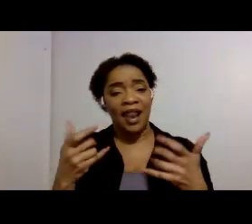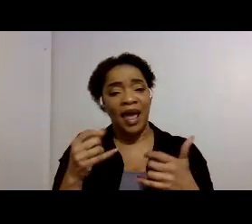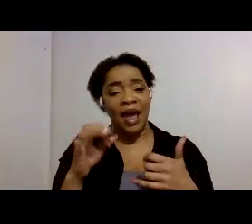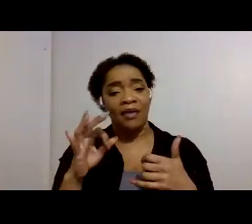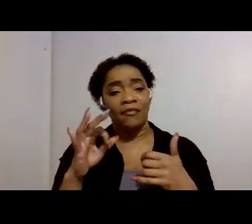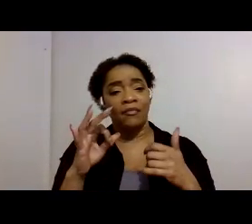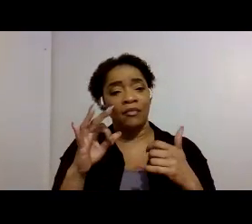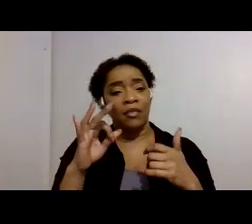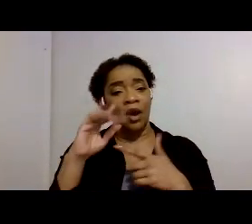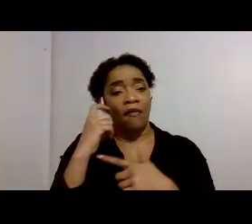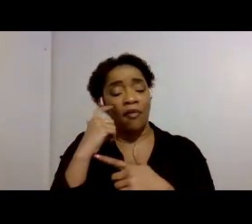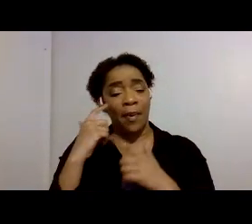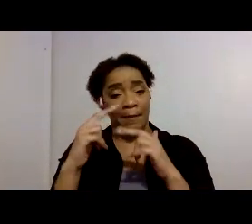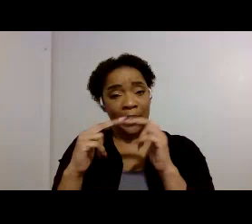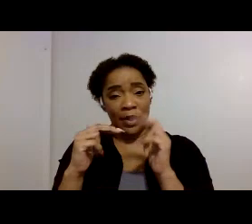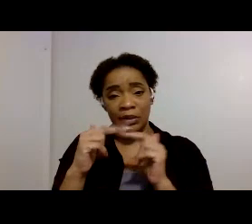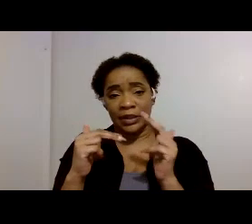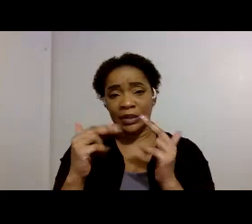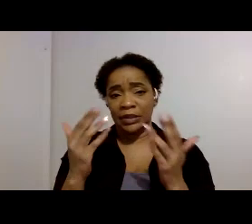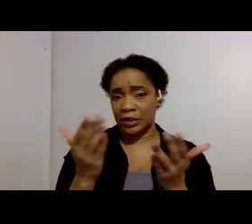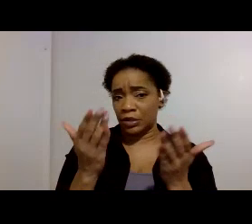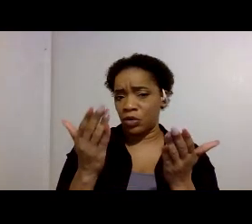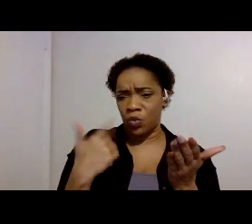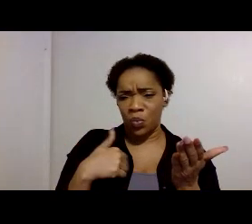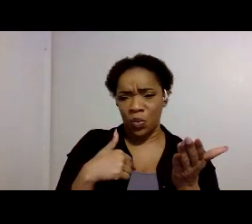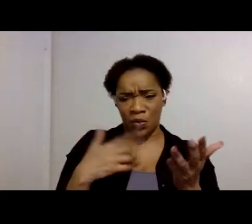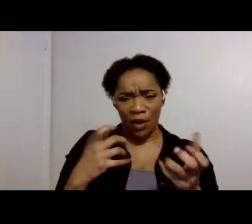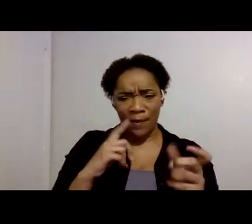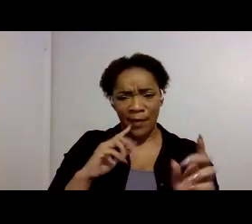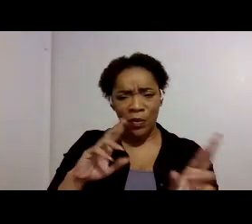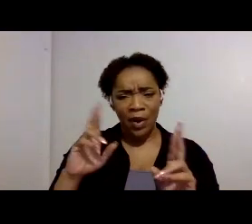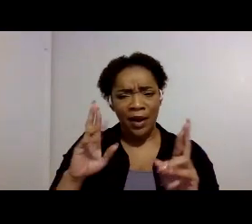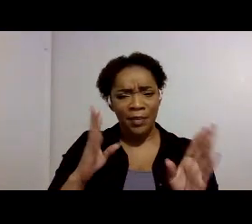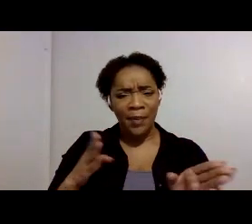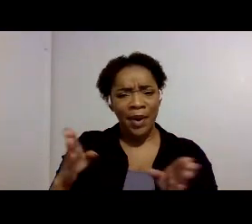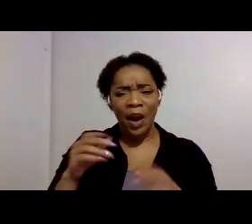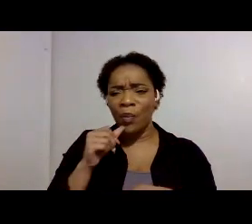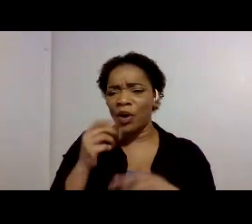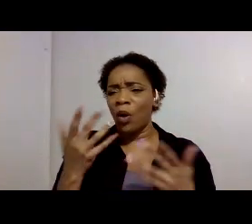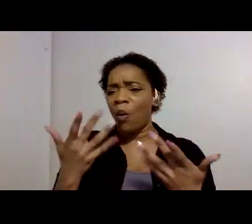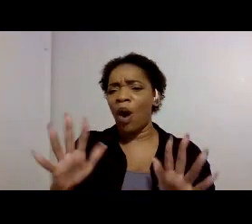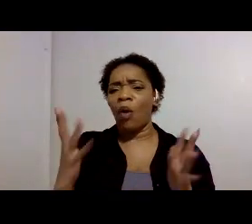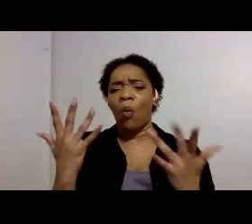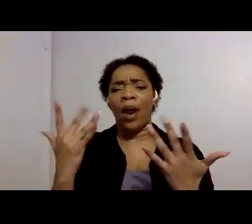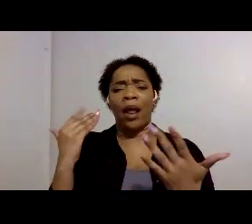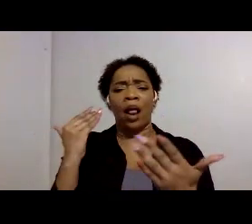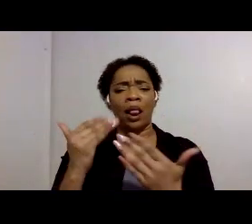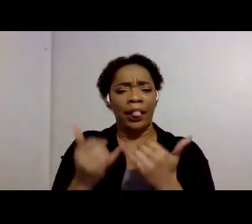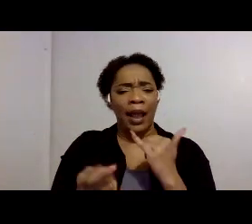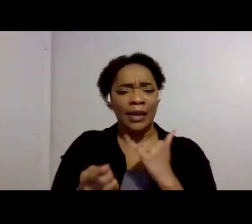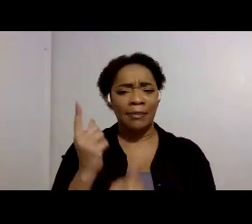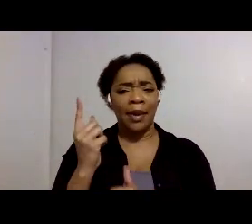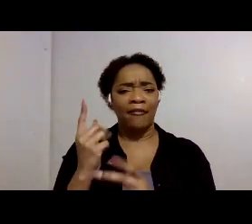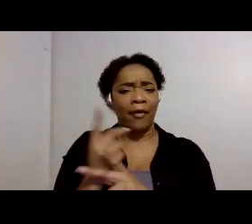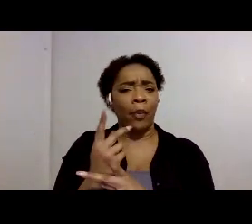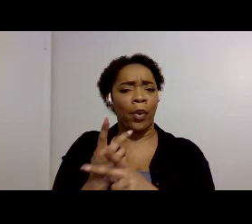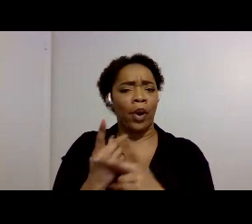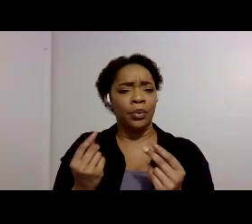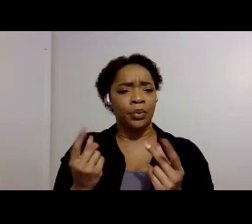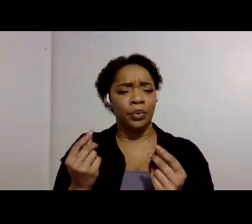prepared. We don't want to wait till it's time something is going on to try to figure it out. Participate in all